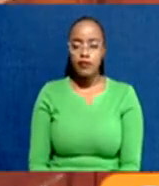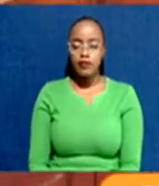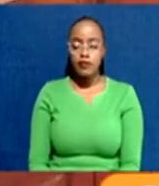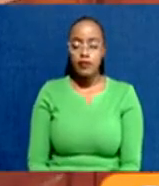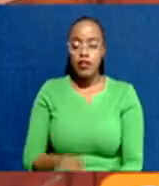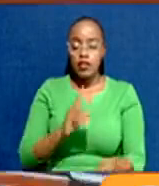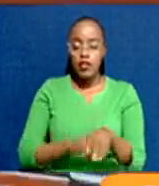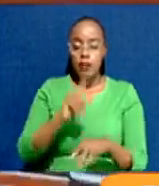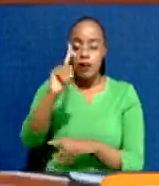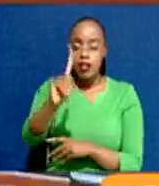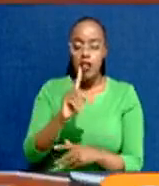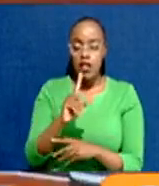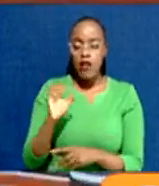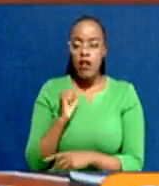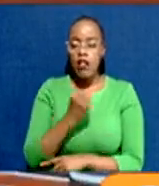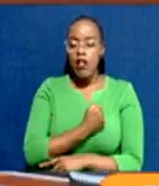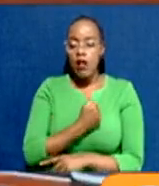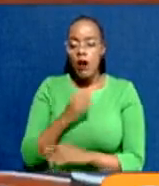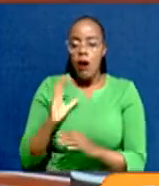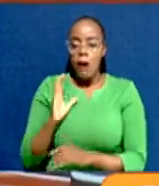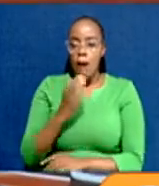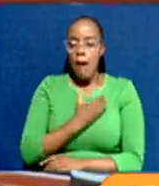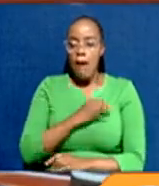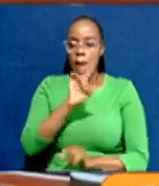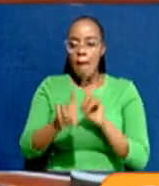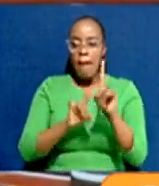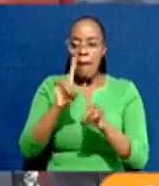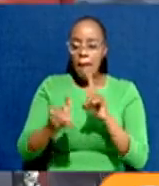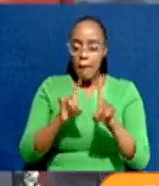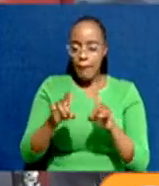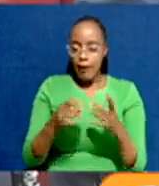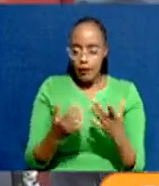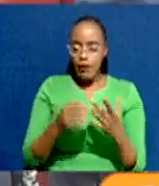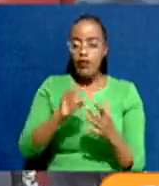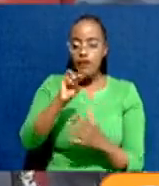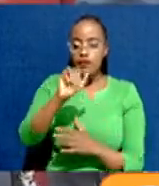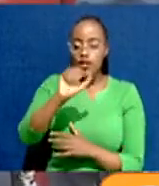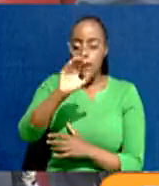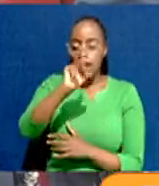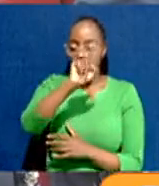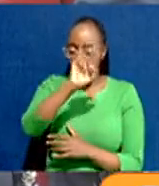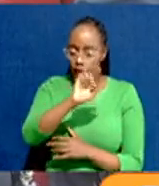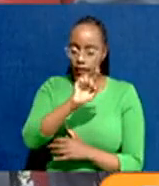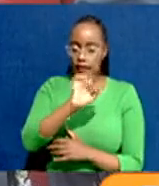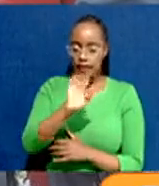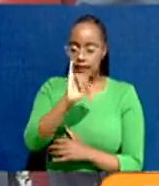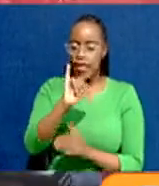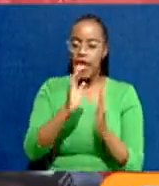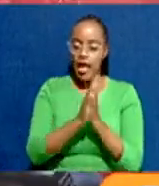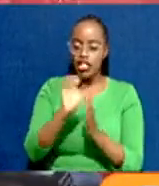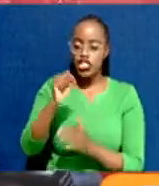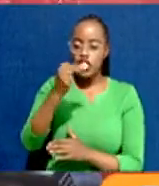While appearing before the Senate ad-hoc committee probing proliferation of religious organizations and the Shakahola